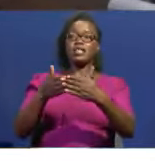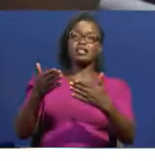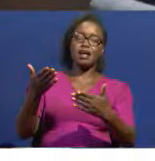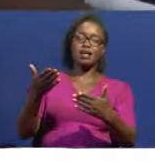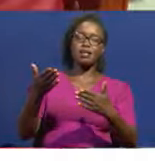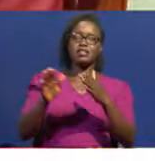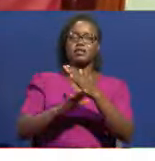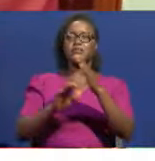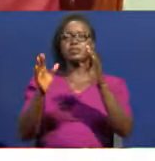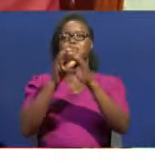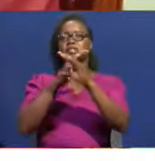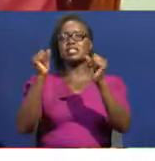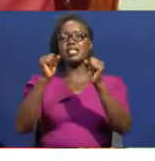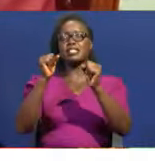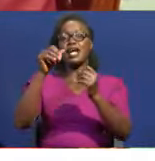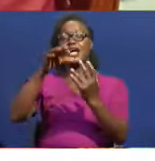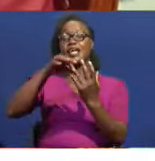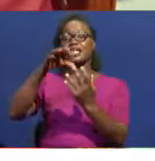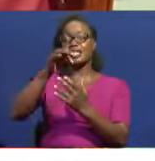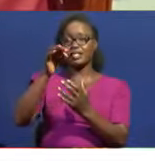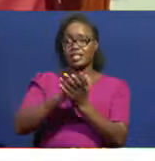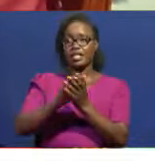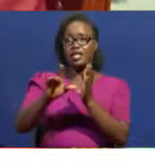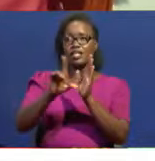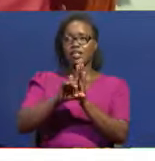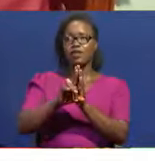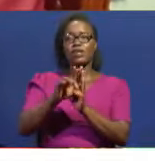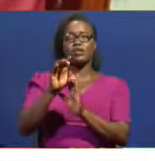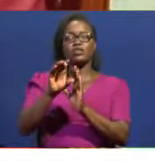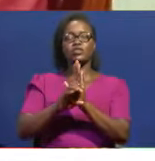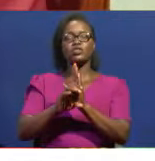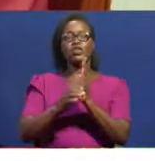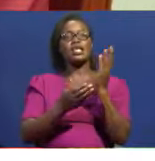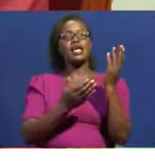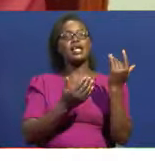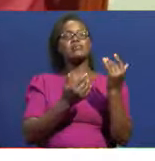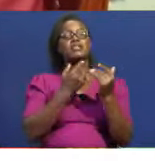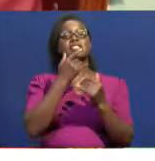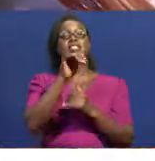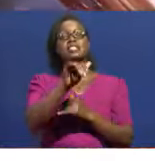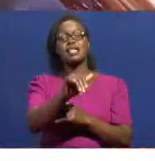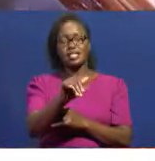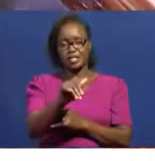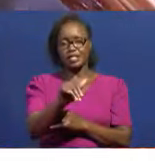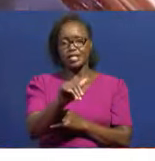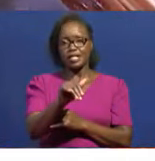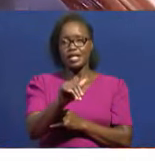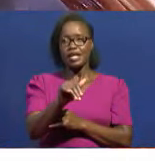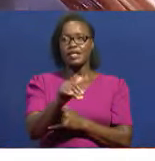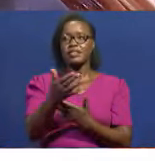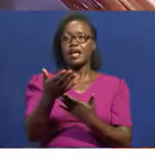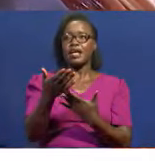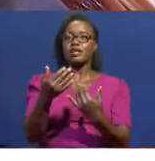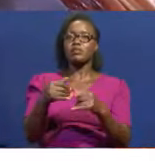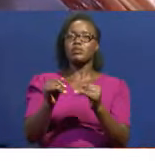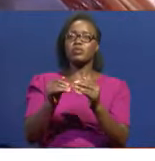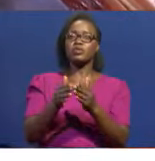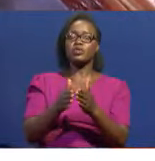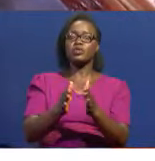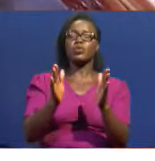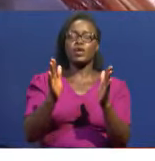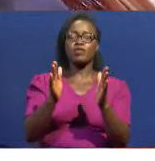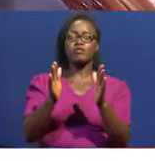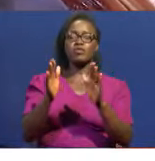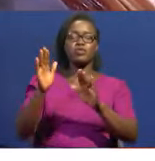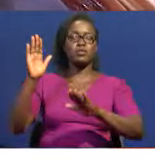deputy president-elect. Law and constitutional experts say the discharging of the conservatory orders paves the way for